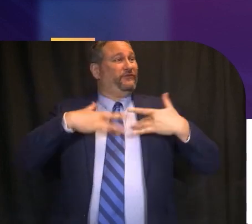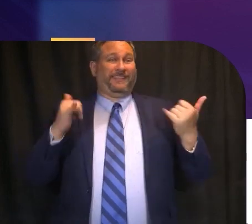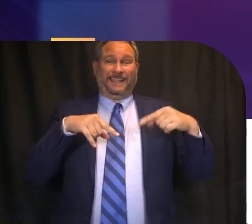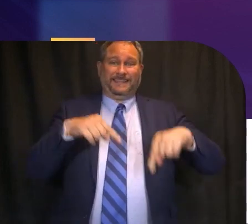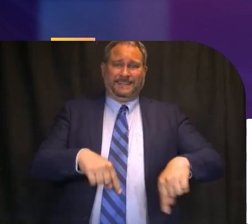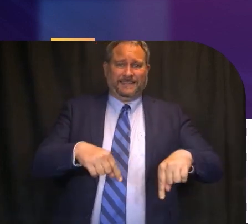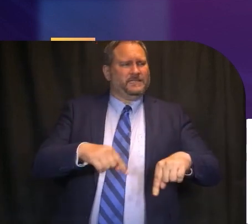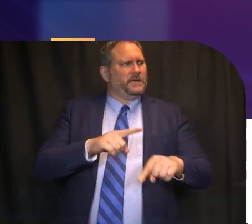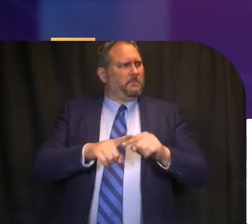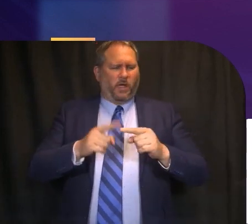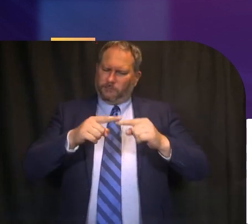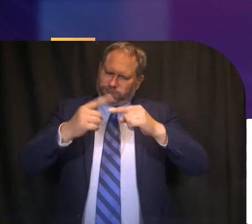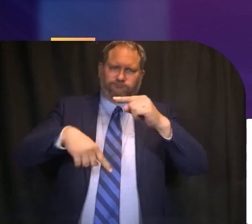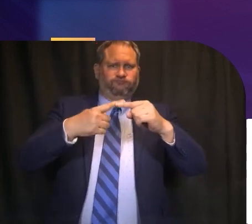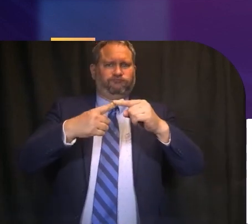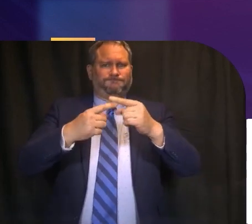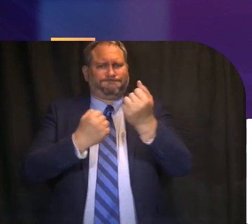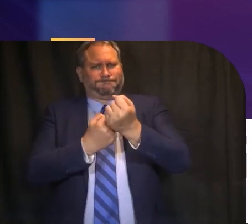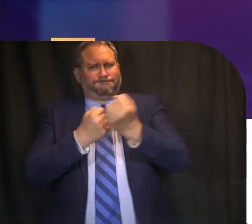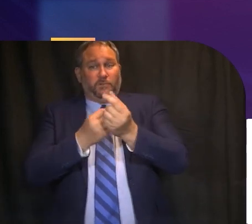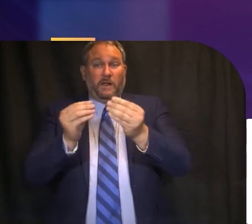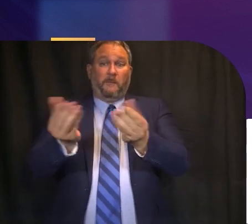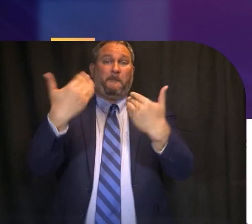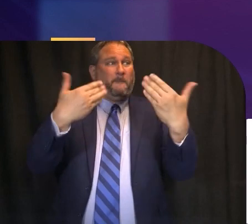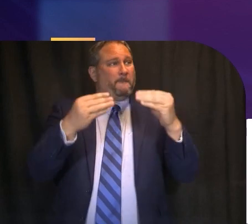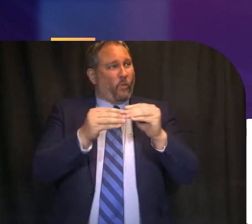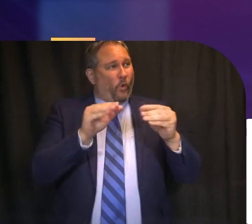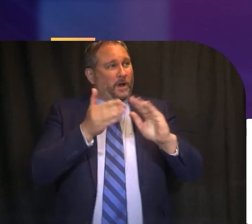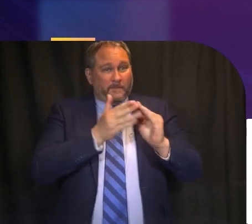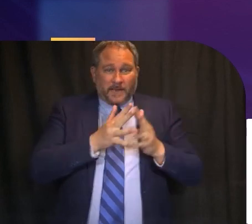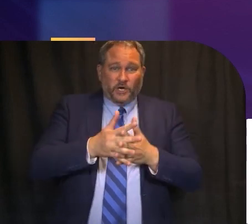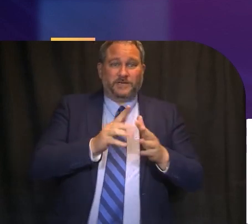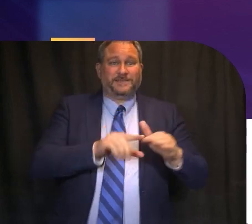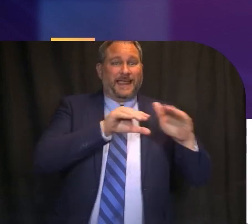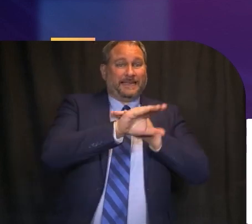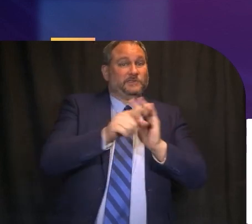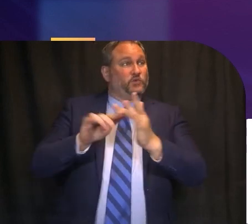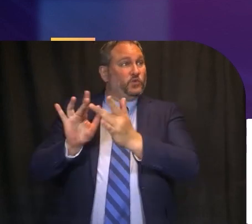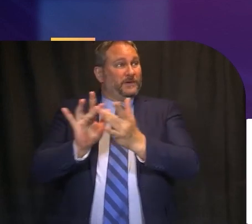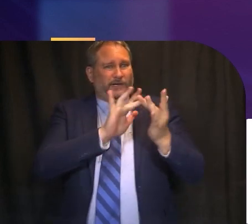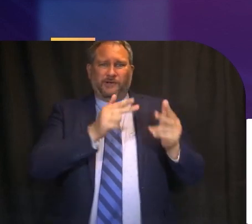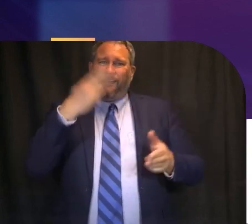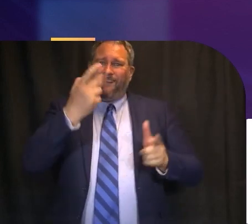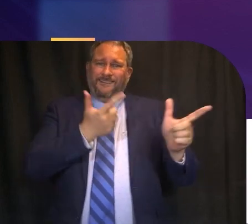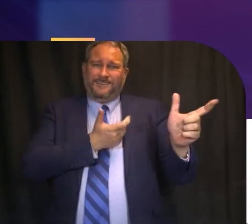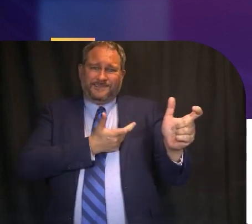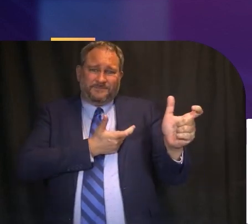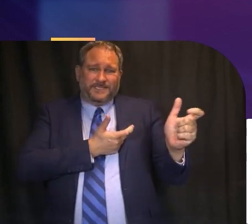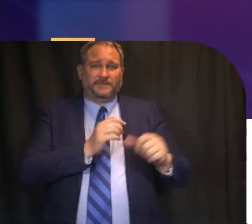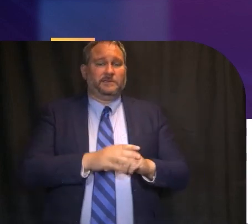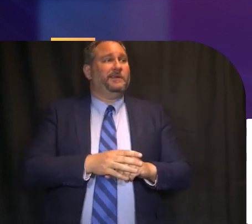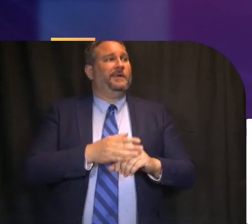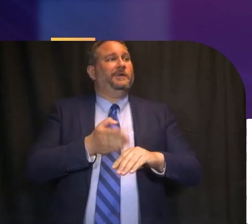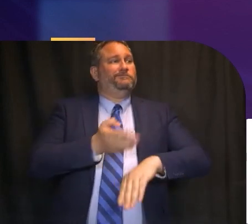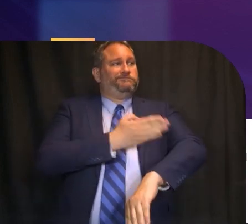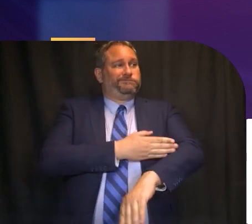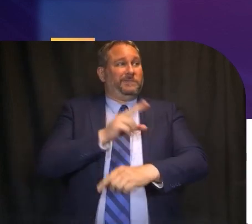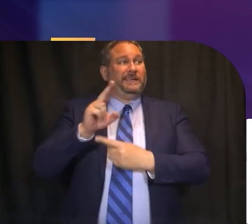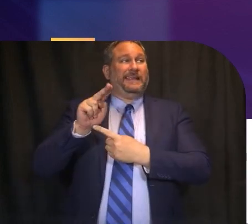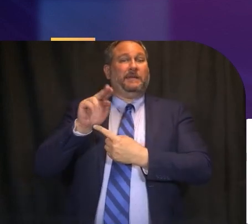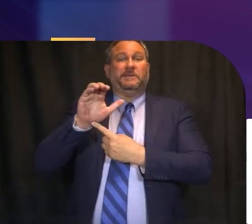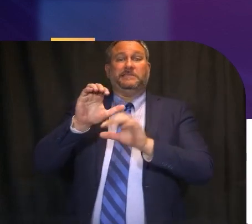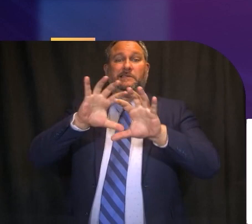Internet Essentials program, as well as work we do on the NBC Universal side to help advance the representation of people with disabilities